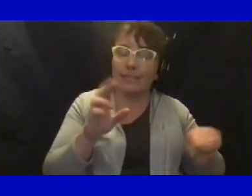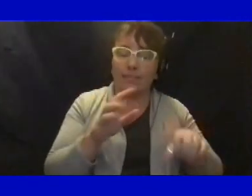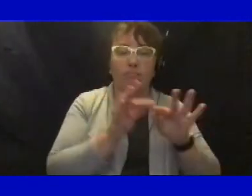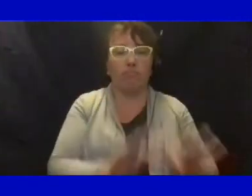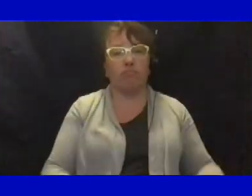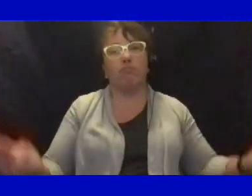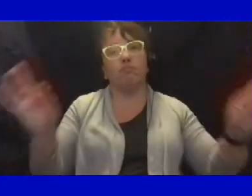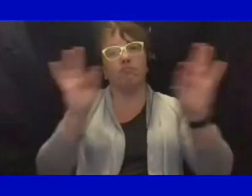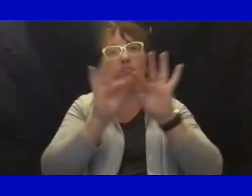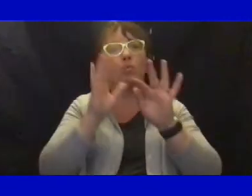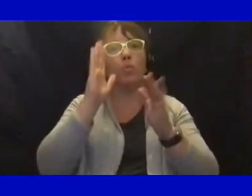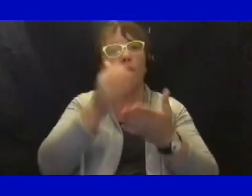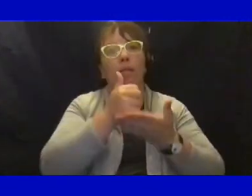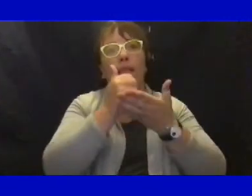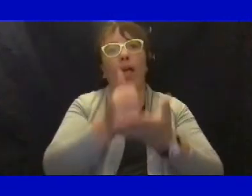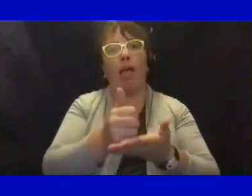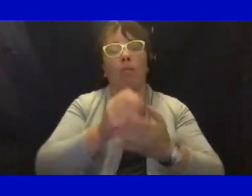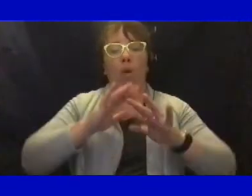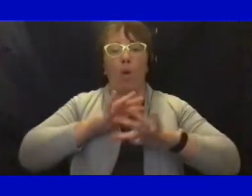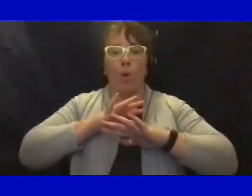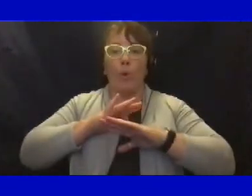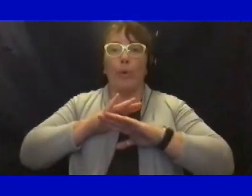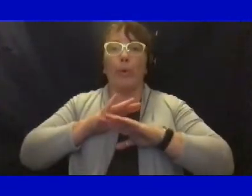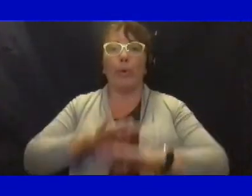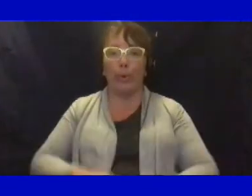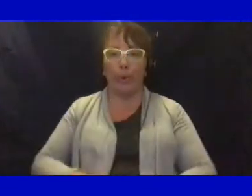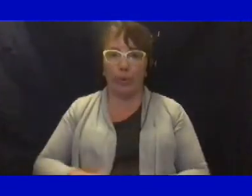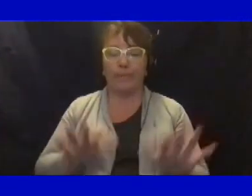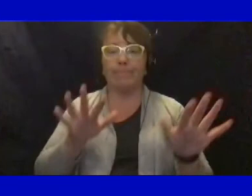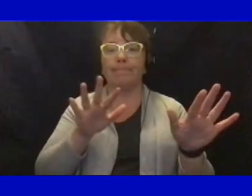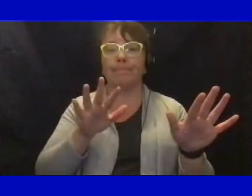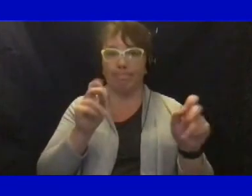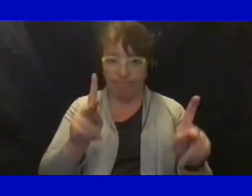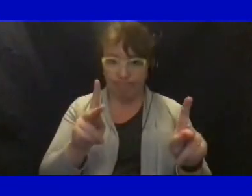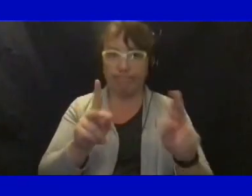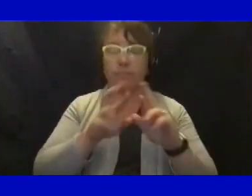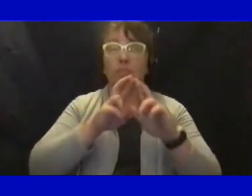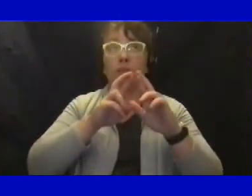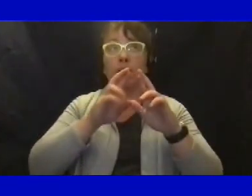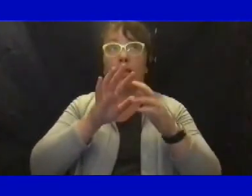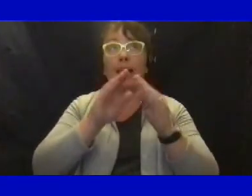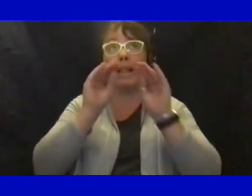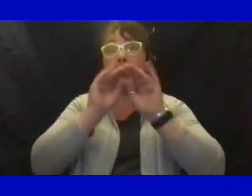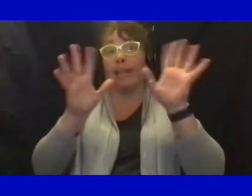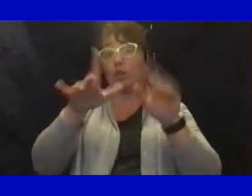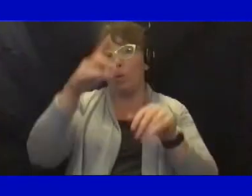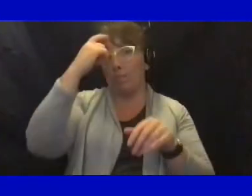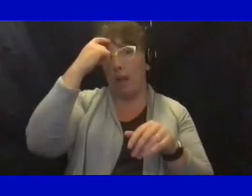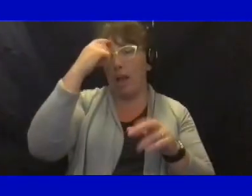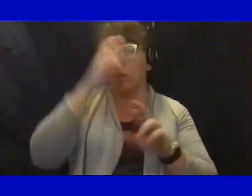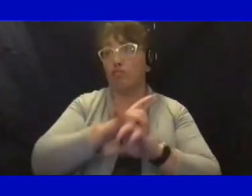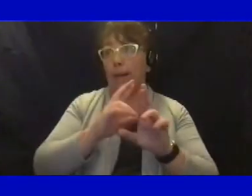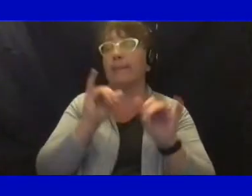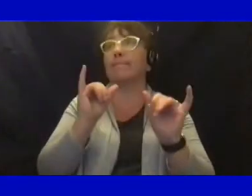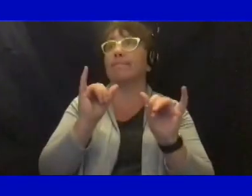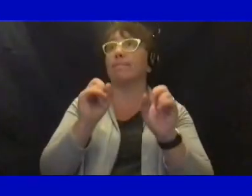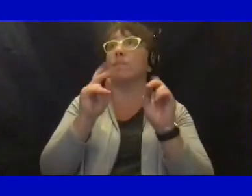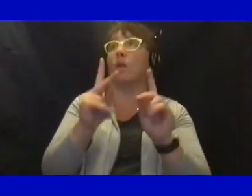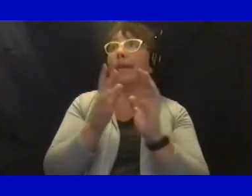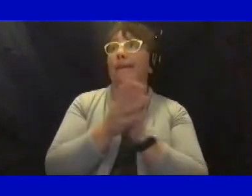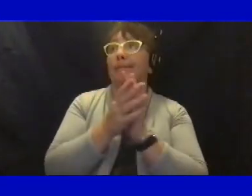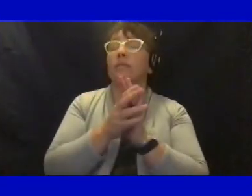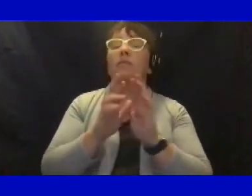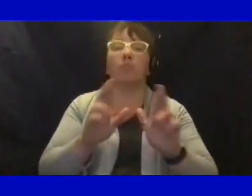do you so much to ease your peace of mind, and it's going to help you be more resilient. Get